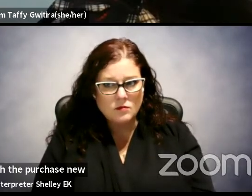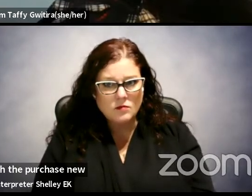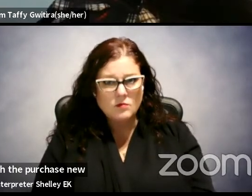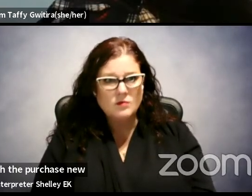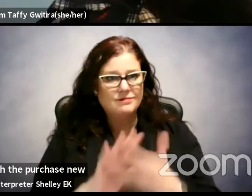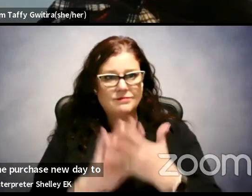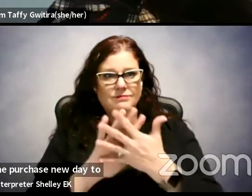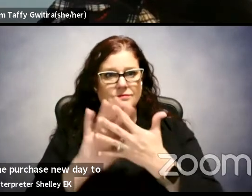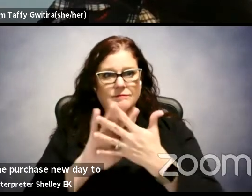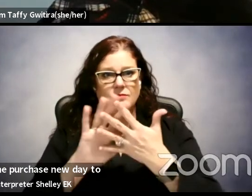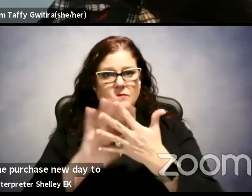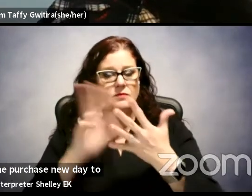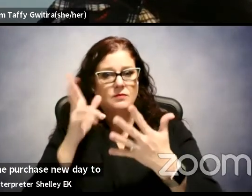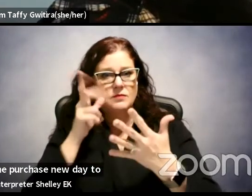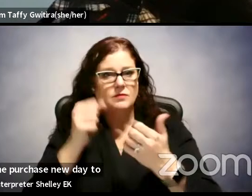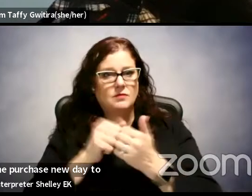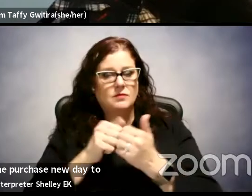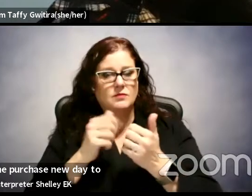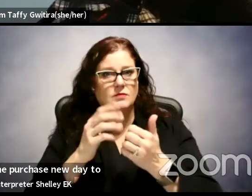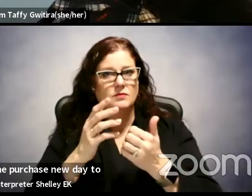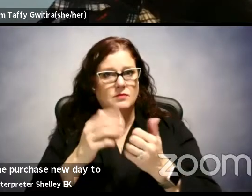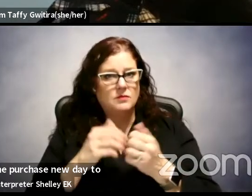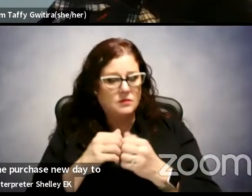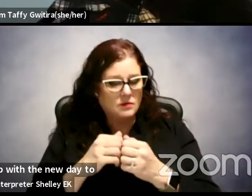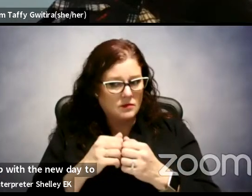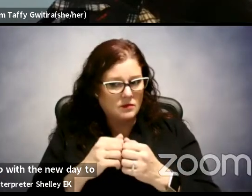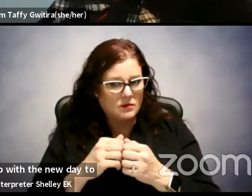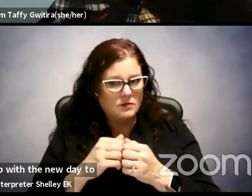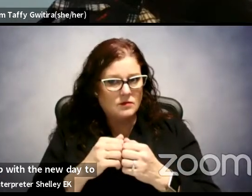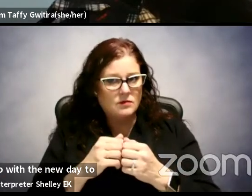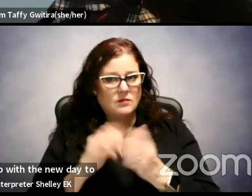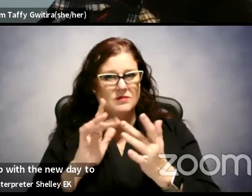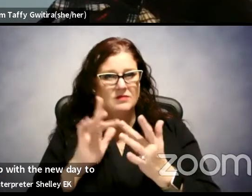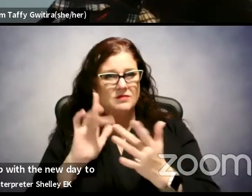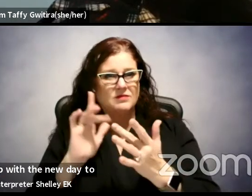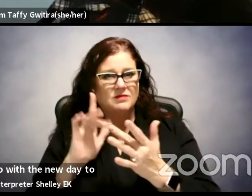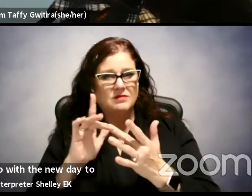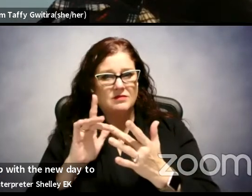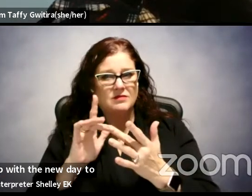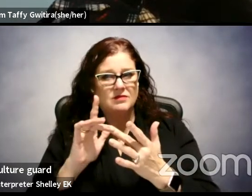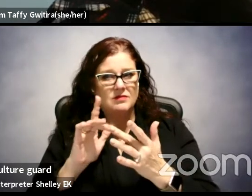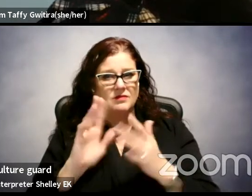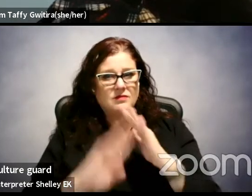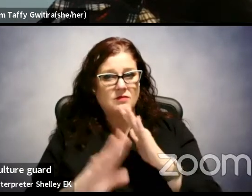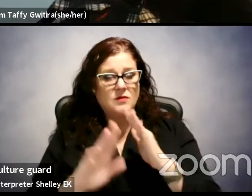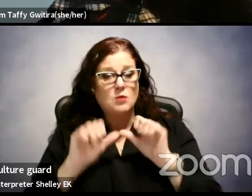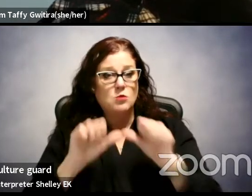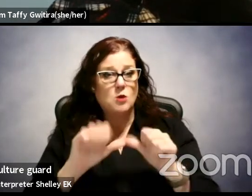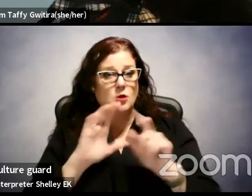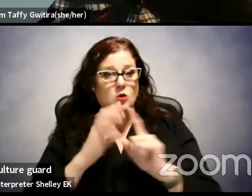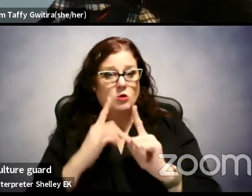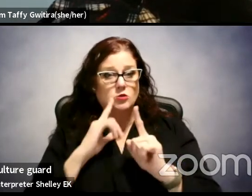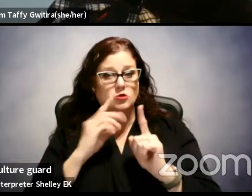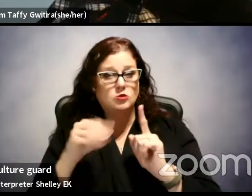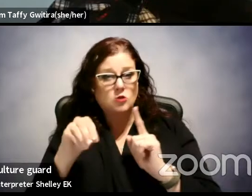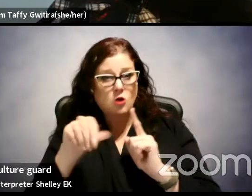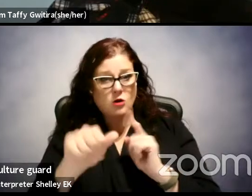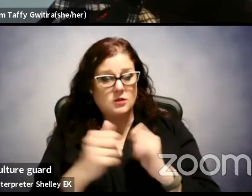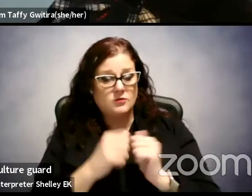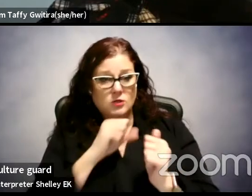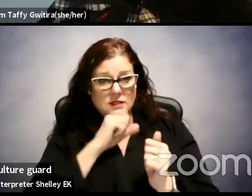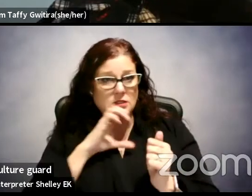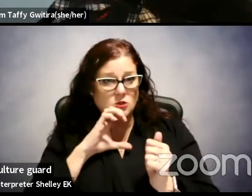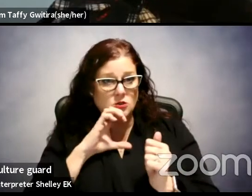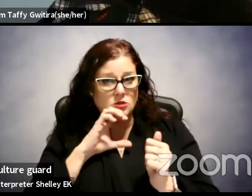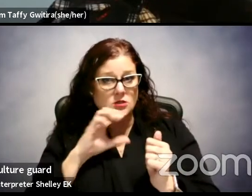organization to essentially You're cutting in build and out. I can't. permaculture gardens for senior.